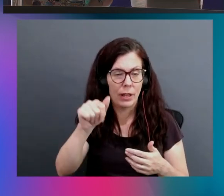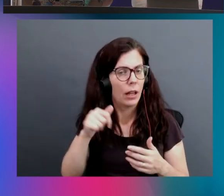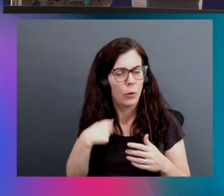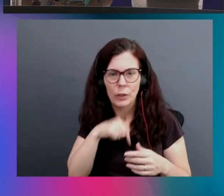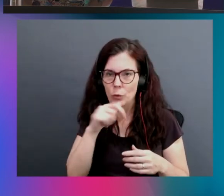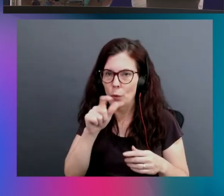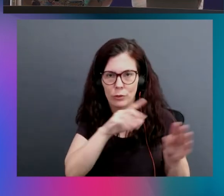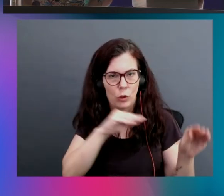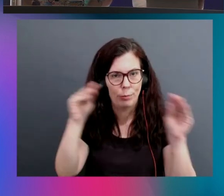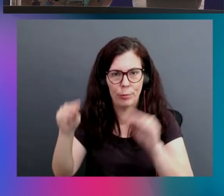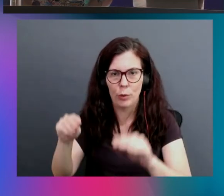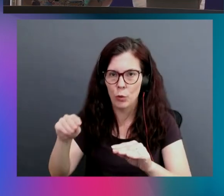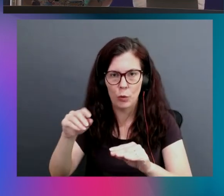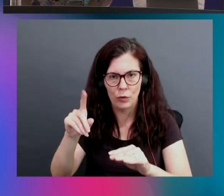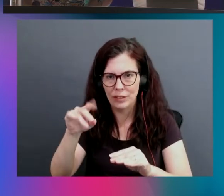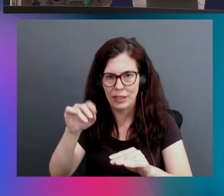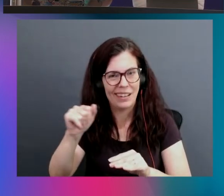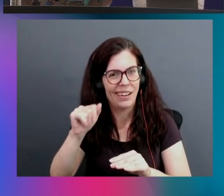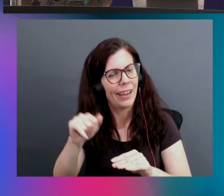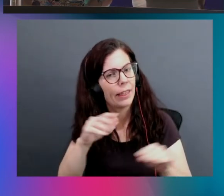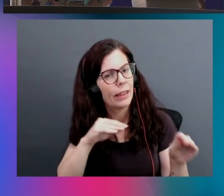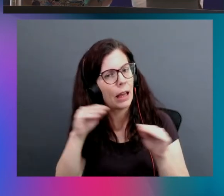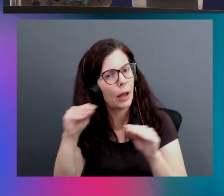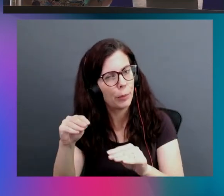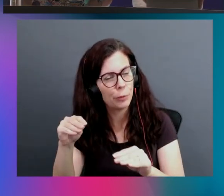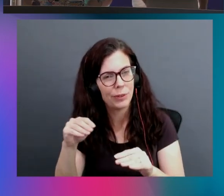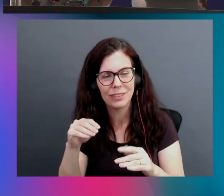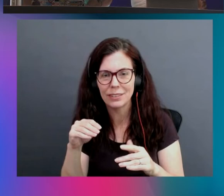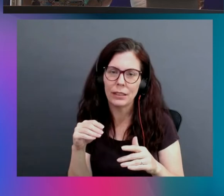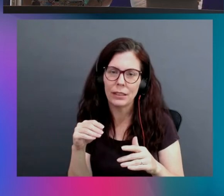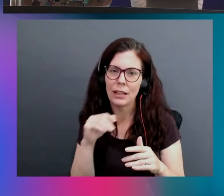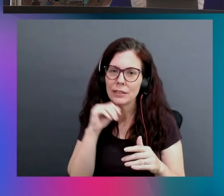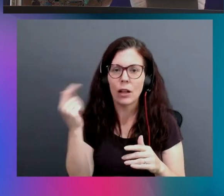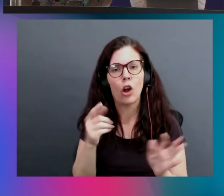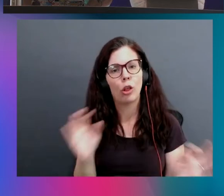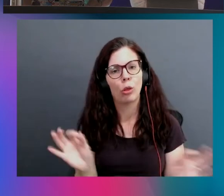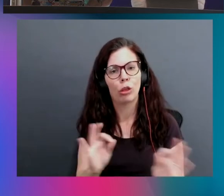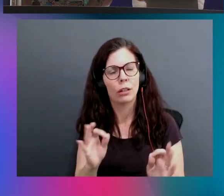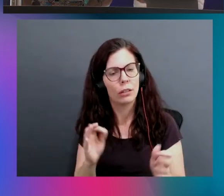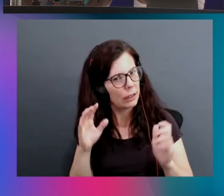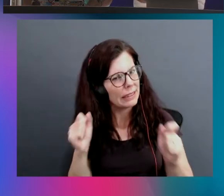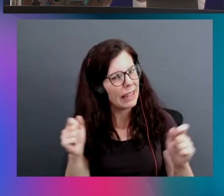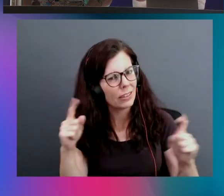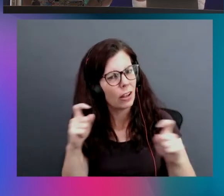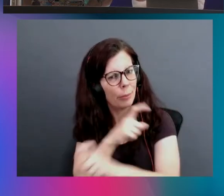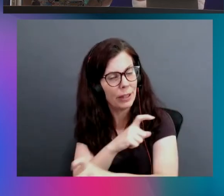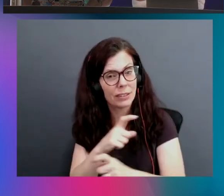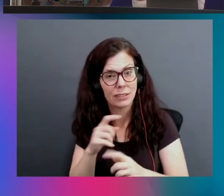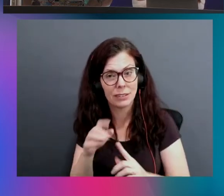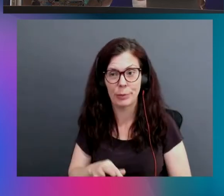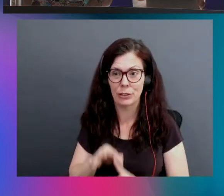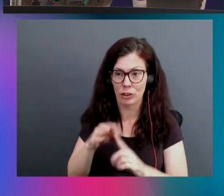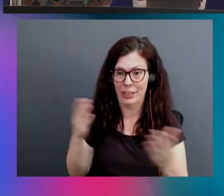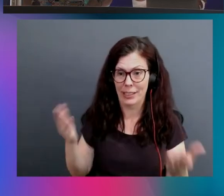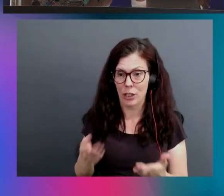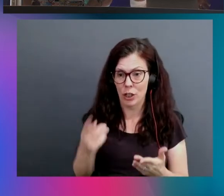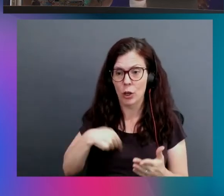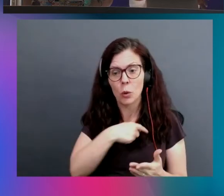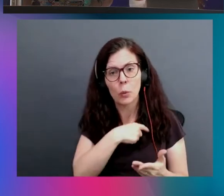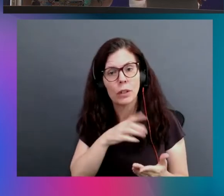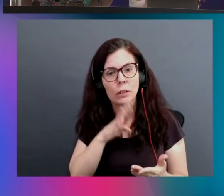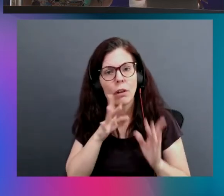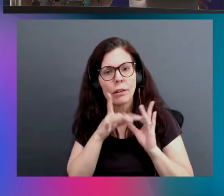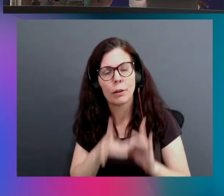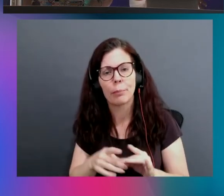data movement is very, very, it's not at all trivial, so it's very complex, especially here where we are talking about